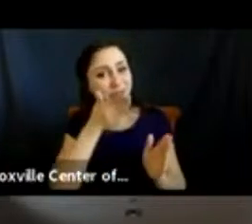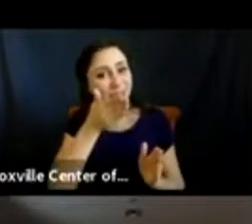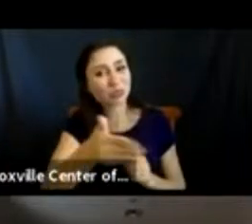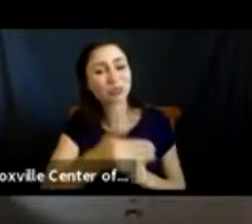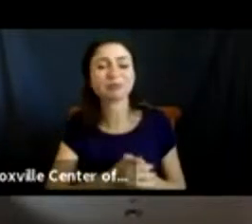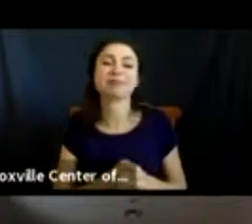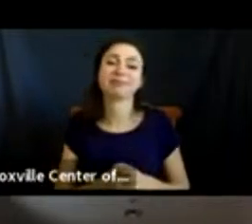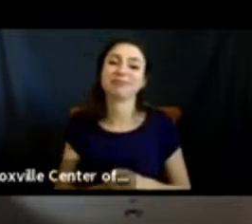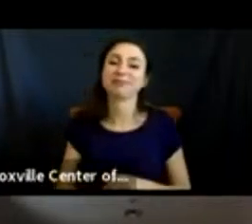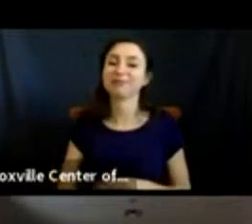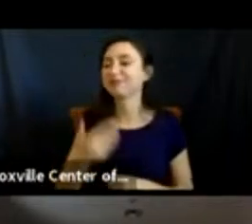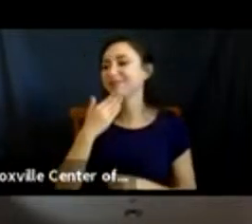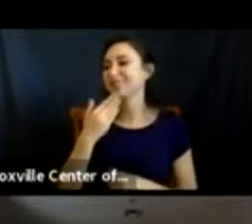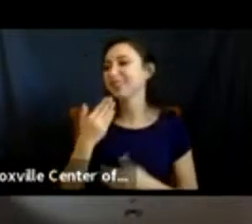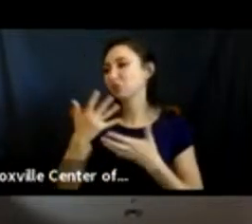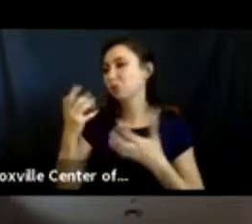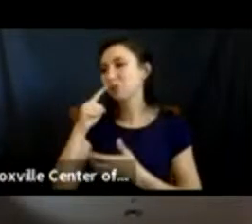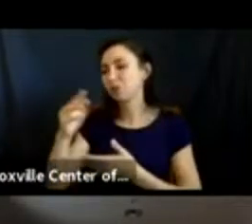for the invitation.